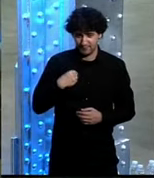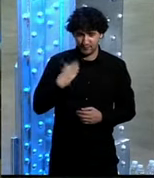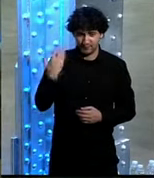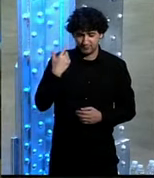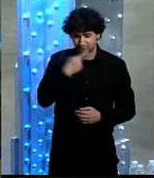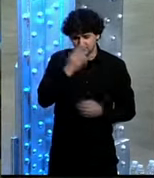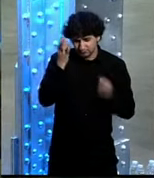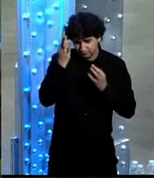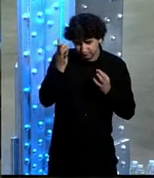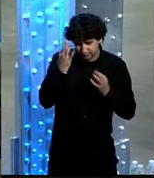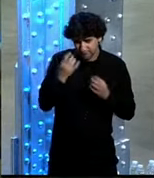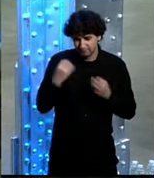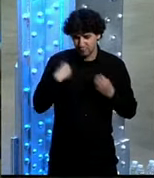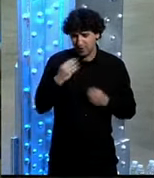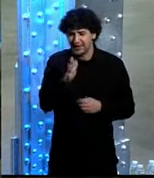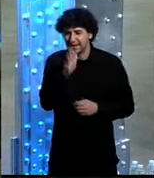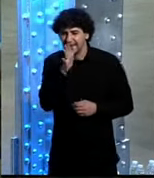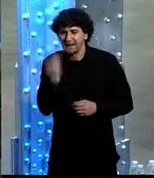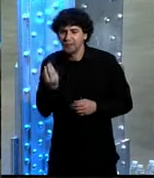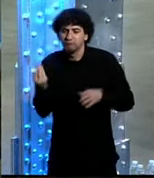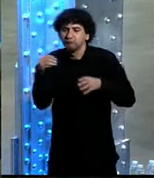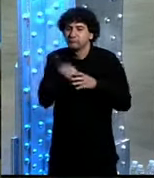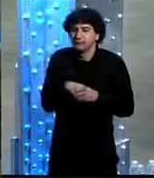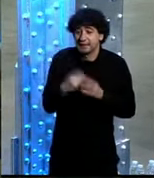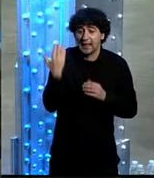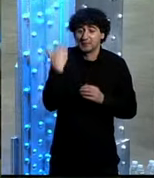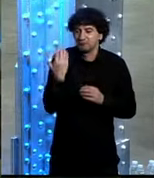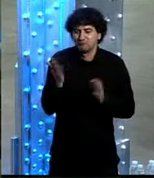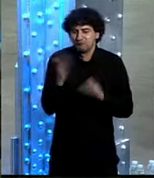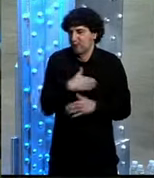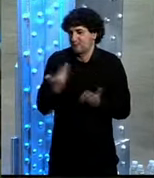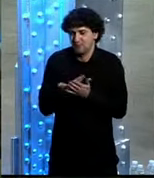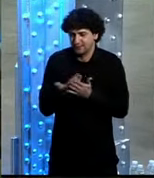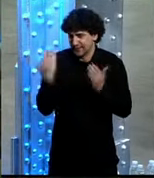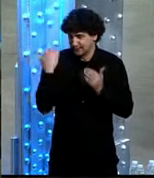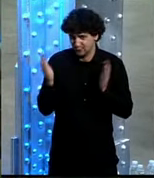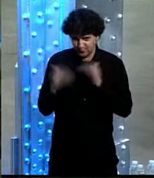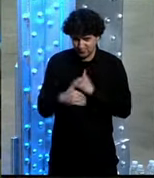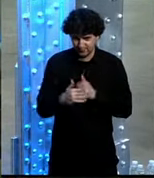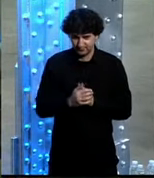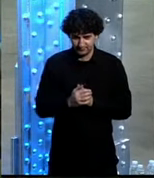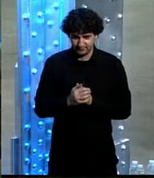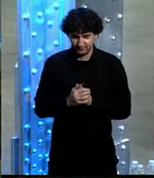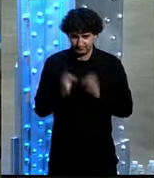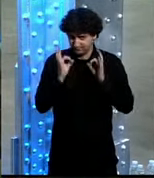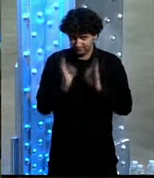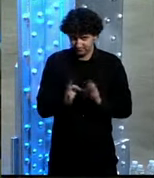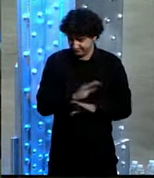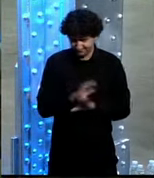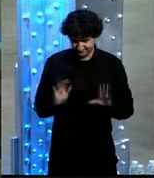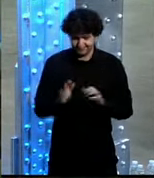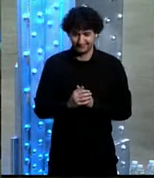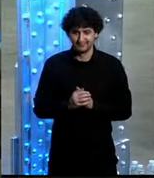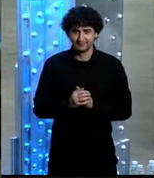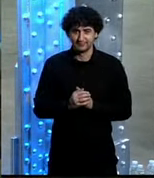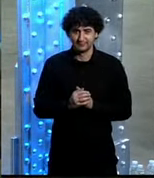get, and that's it. And fluidity, this fluid aspect is not there anymore. It was